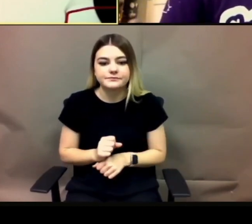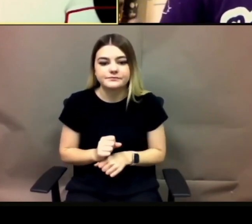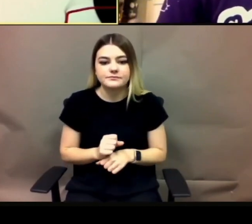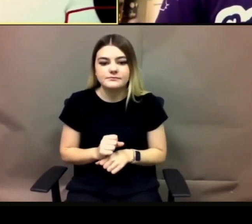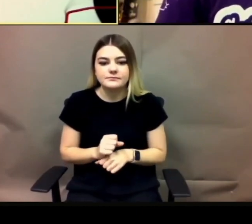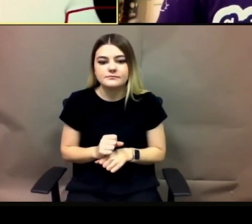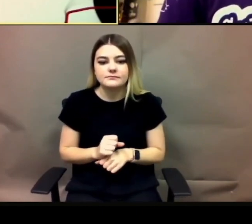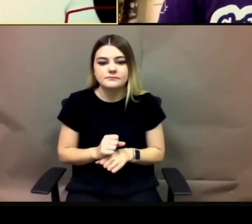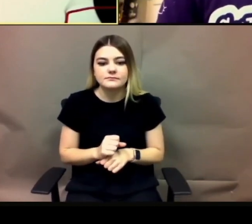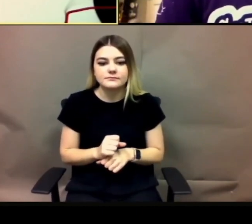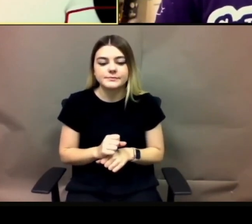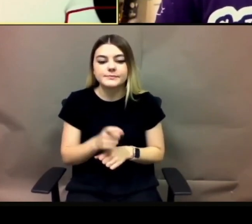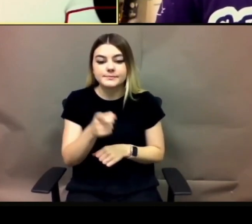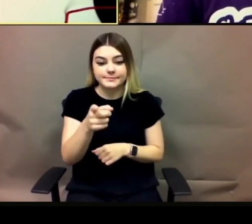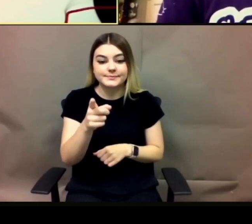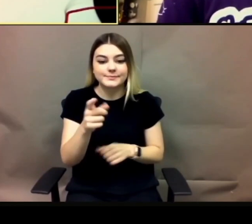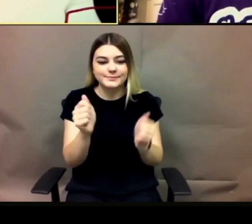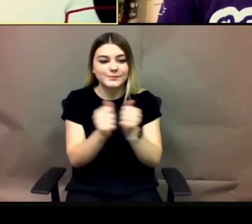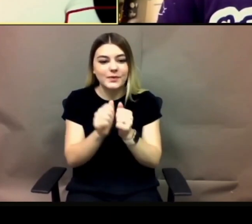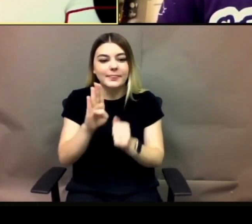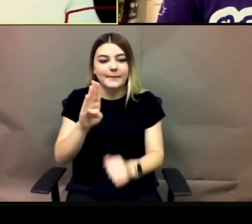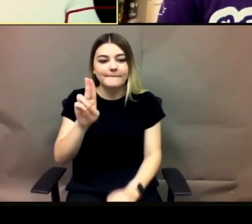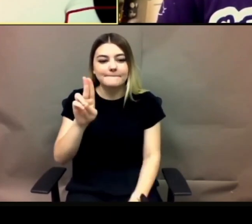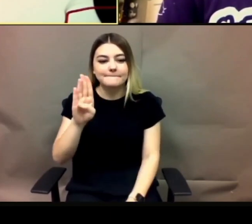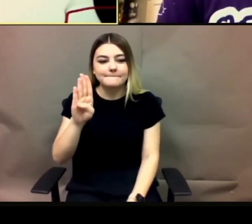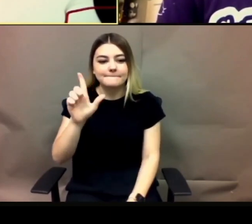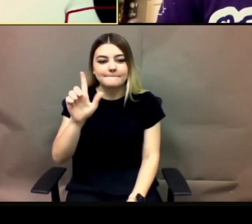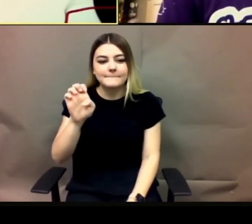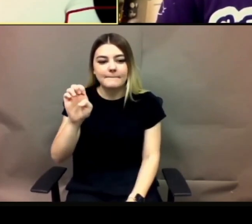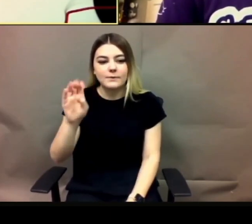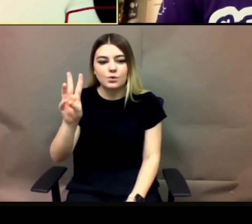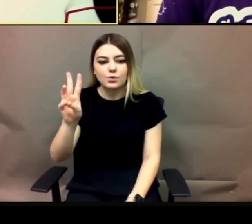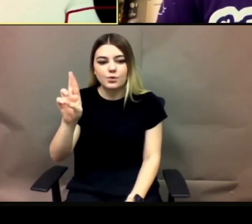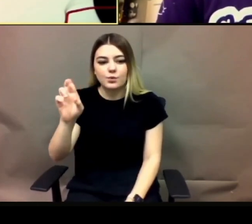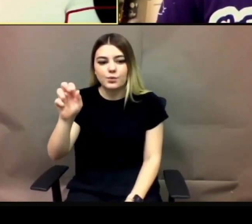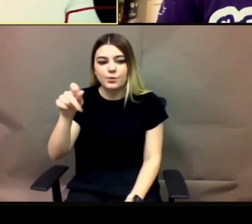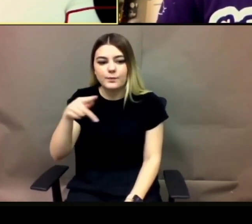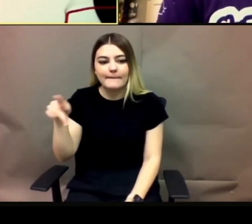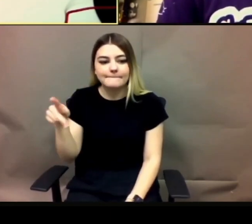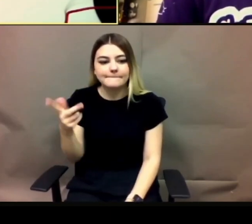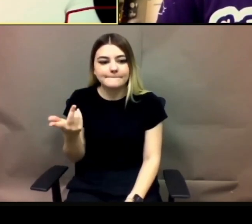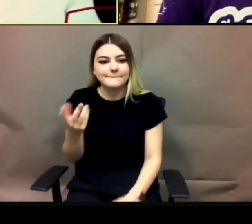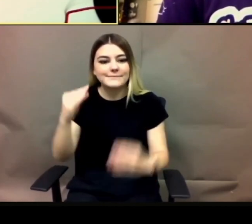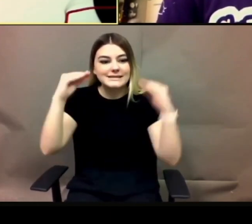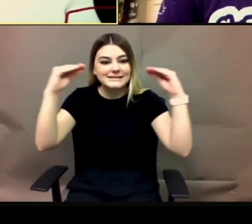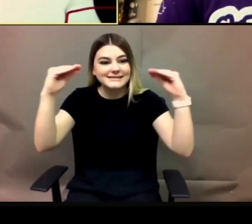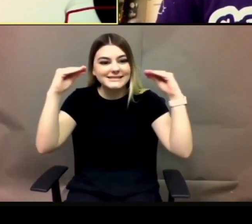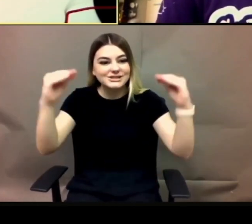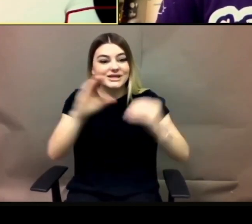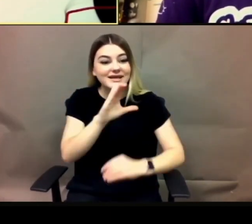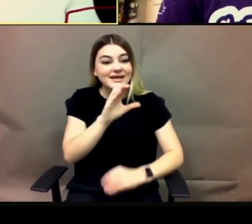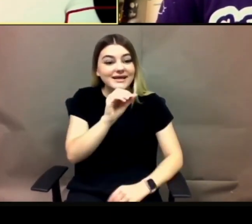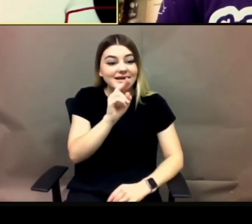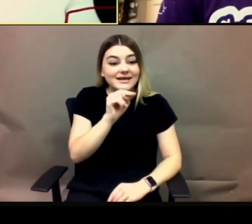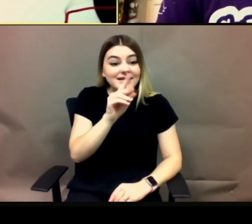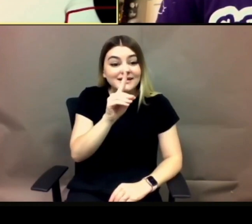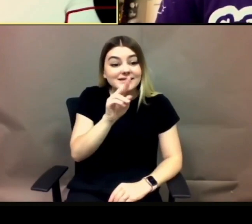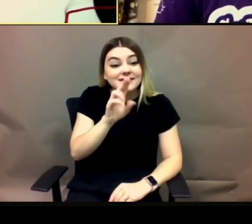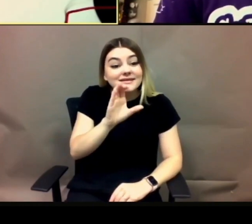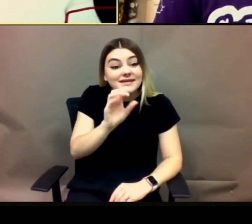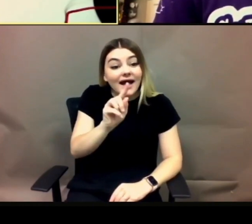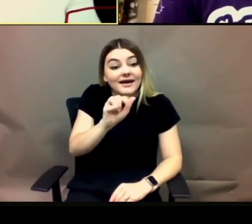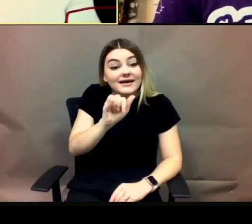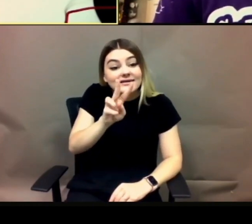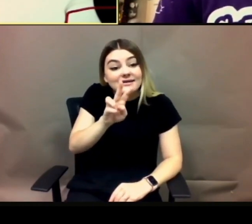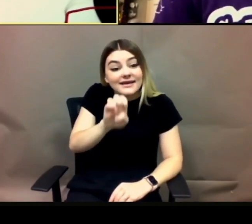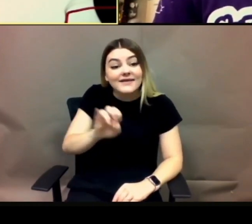wrap, right? And cut a little insulator. And we're teaching our kids what's conductive, what's an insulator, and how to make their own switch. So